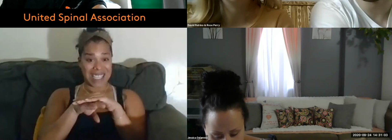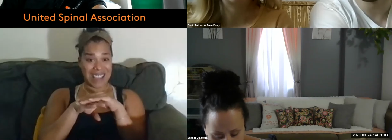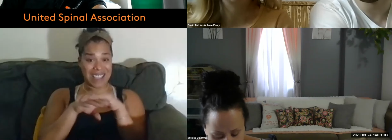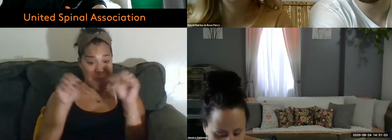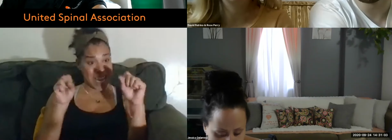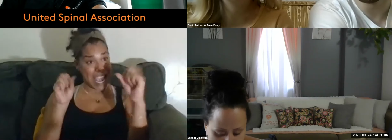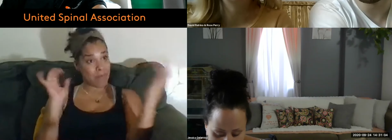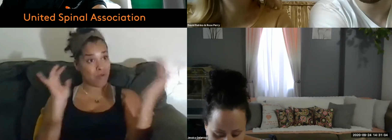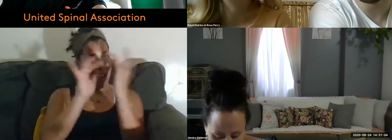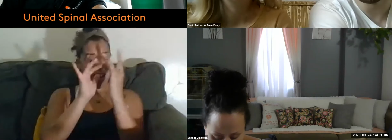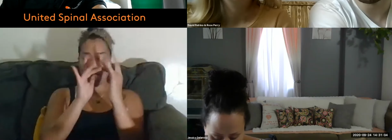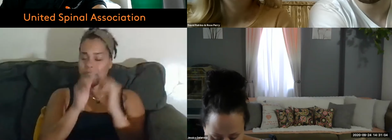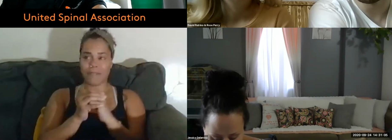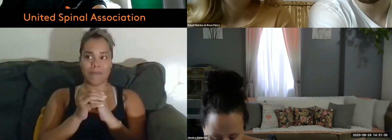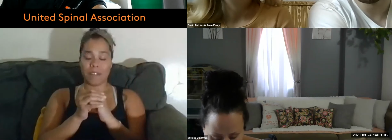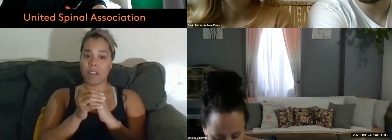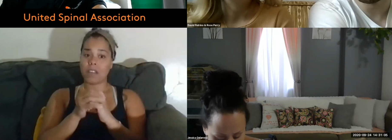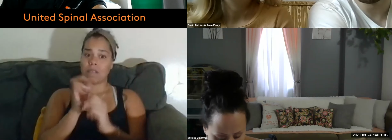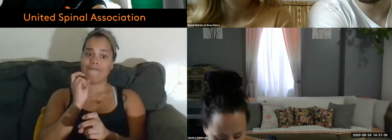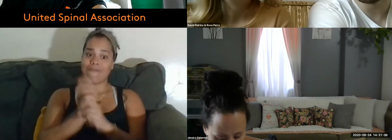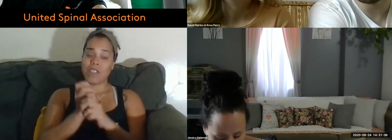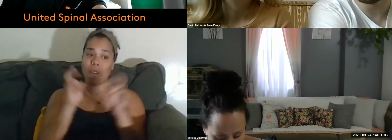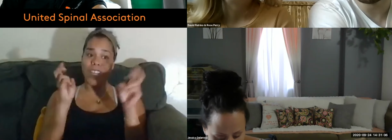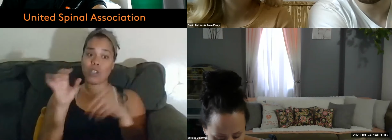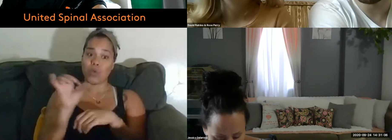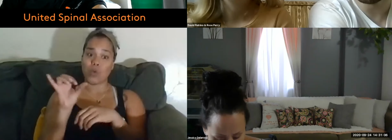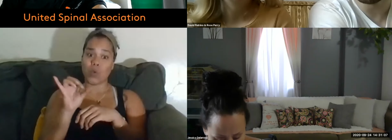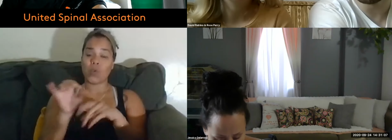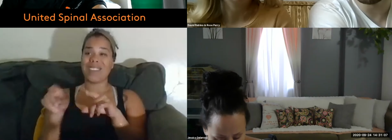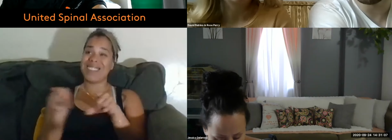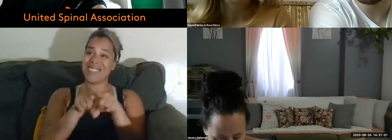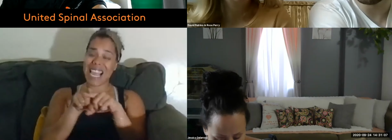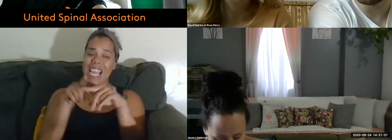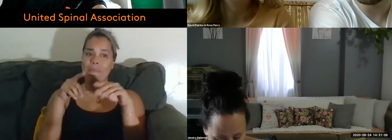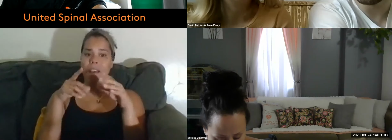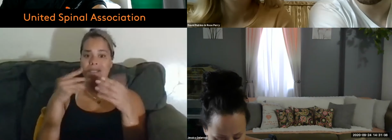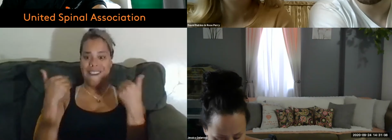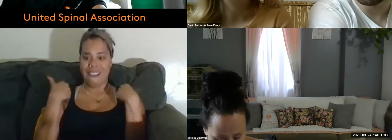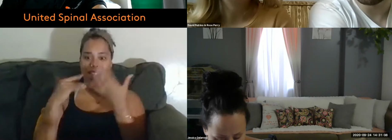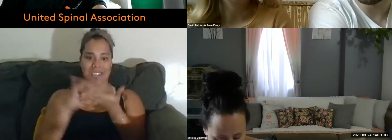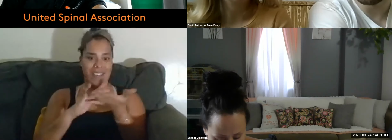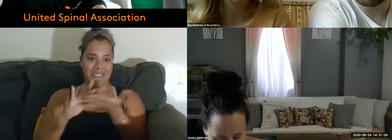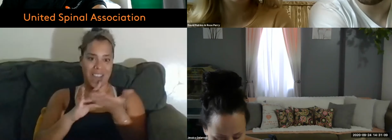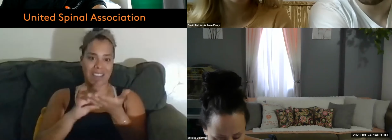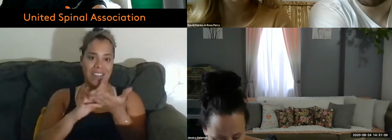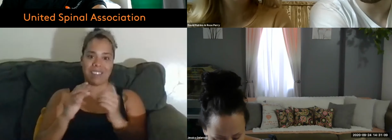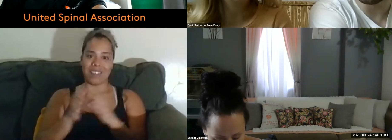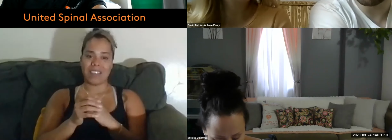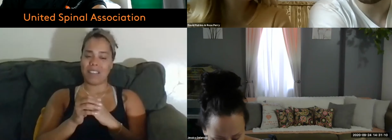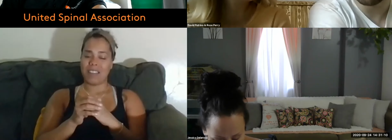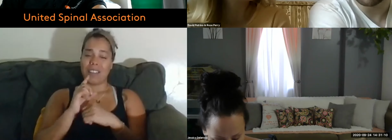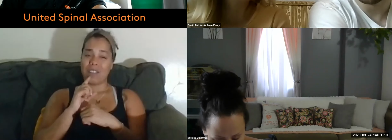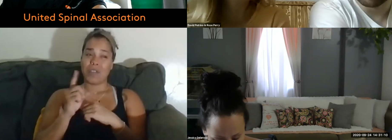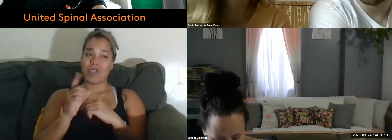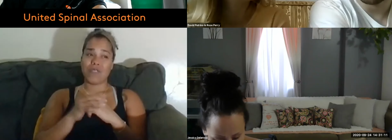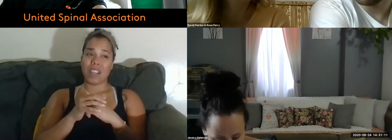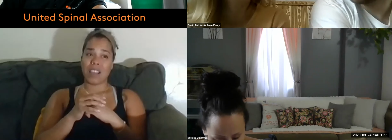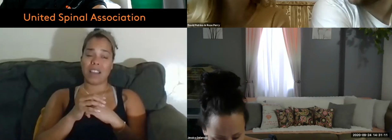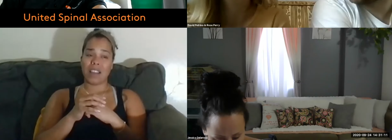to devices. And there's maybe too much of a monopoly of who's controlling the internet in this country